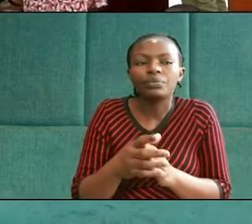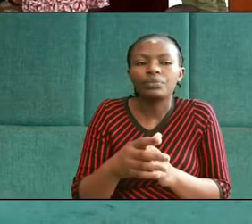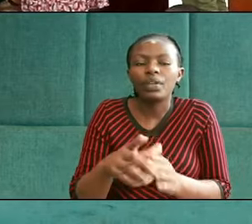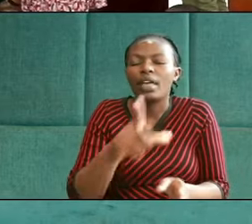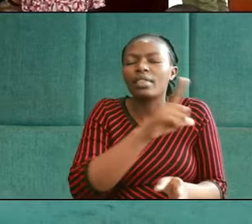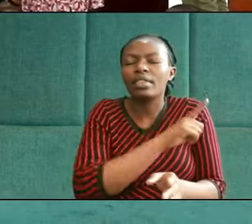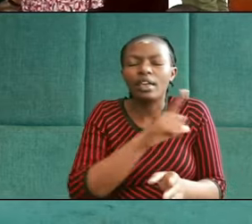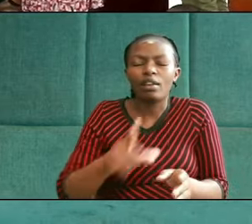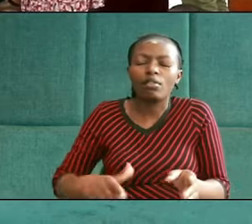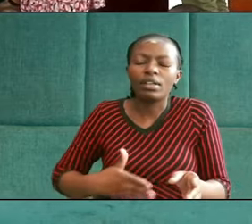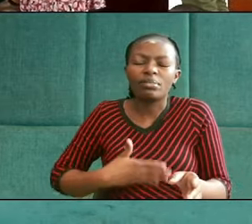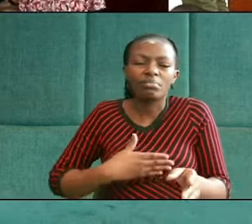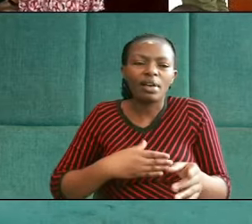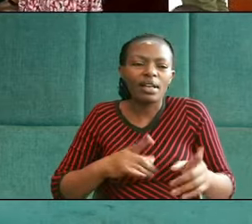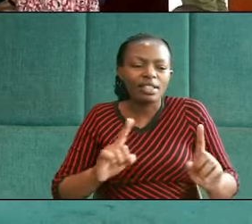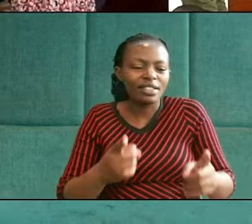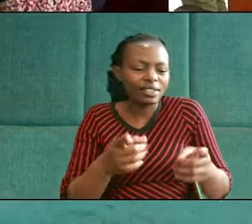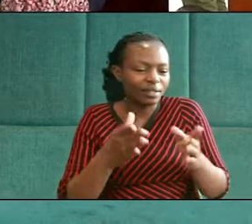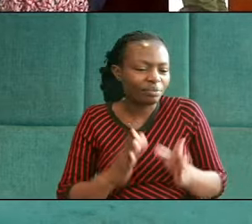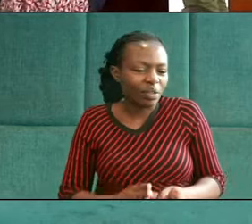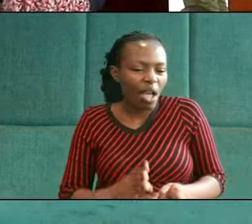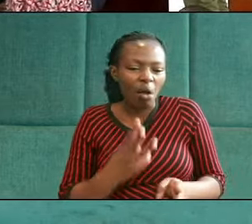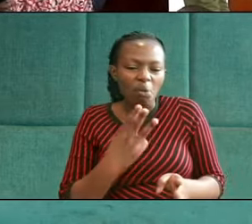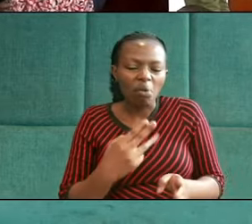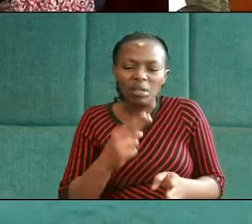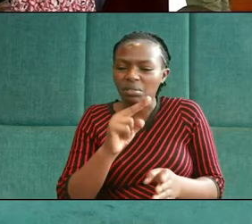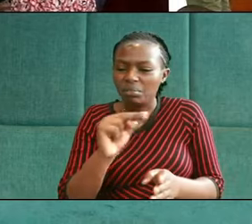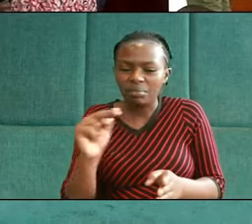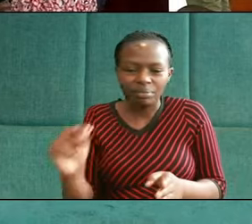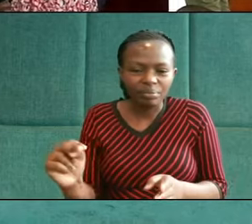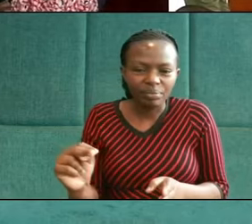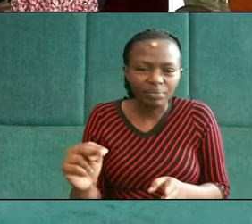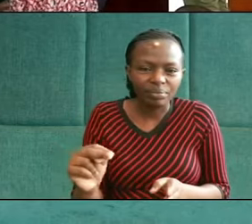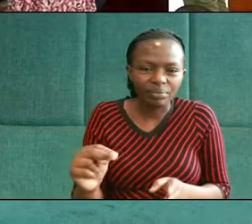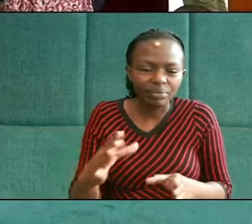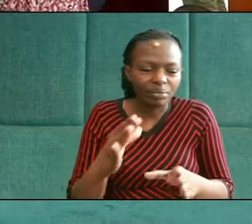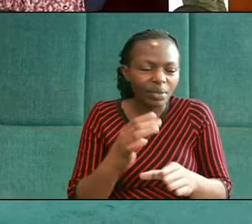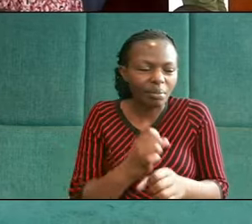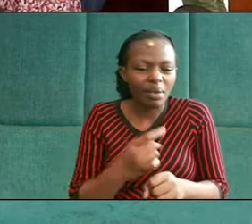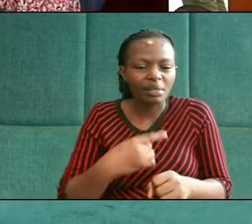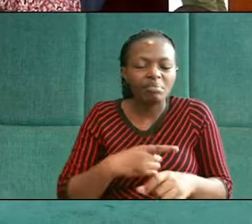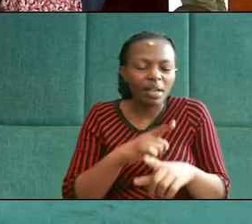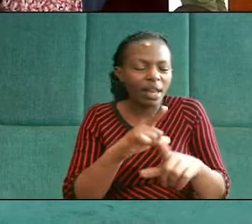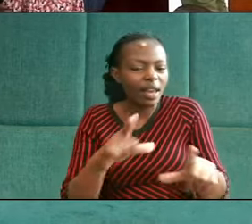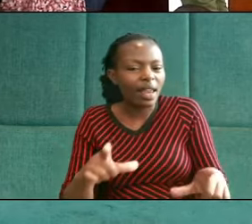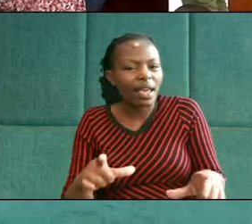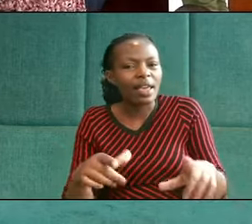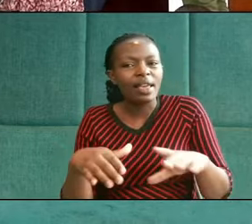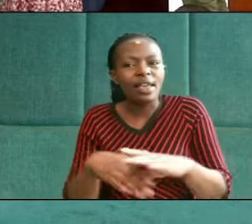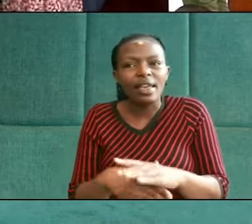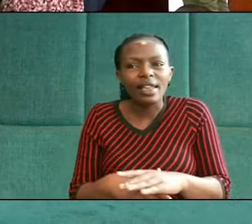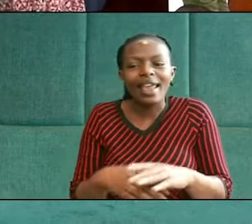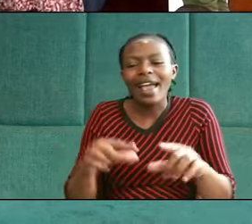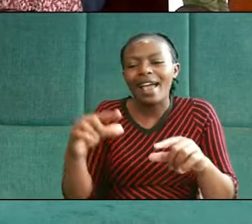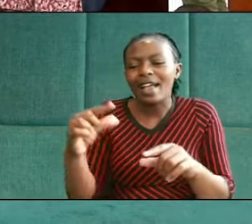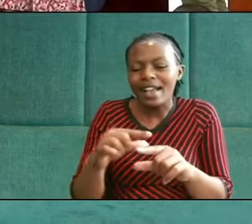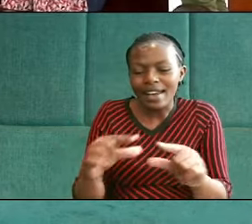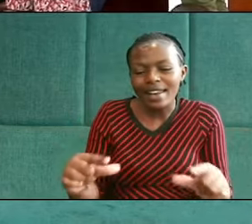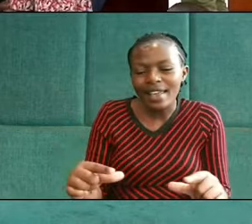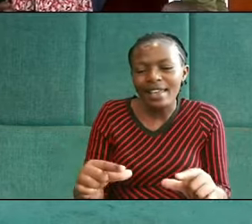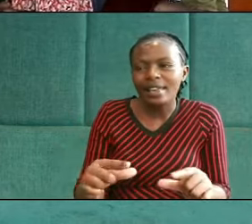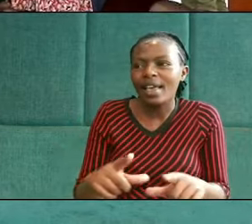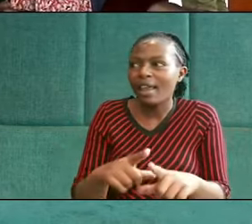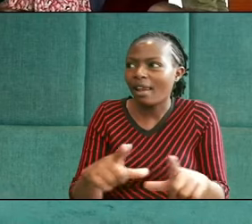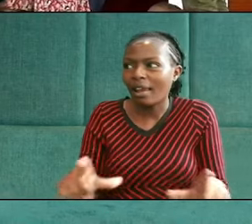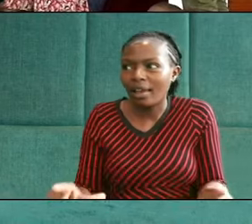my shepherd. I shall not want. He maketh me lie down in green pastures. He